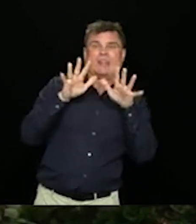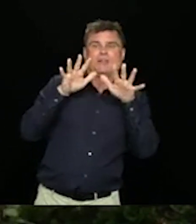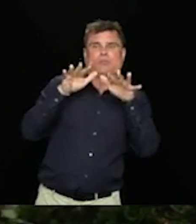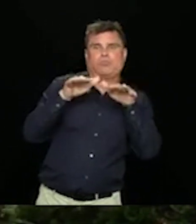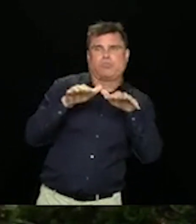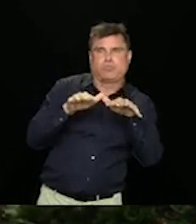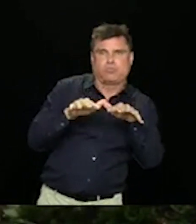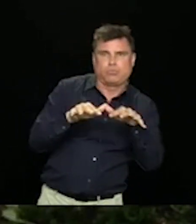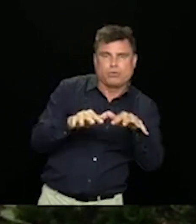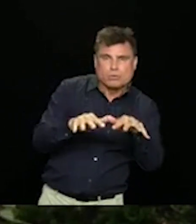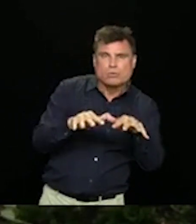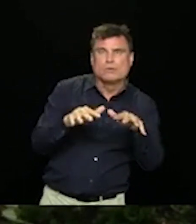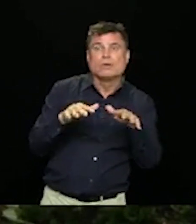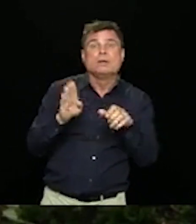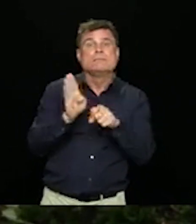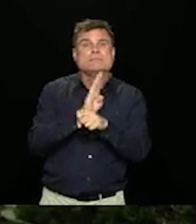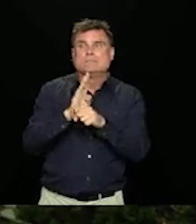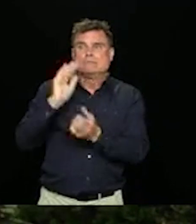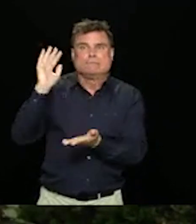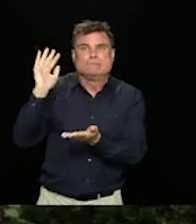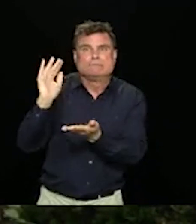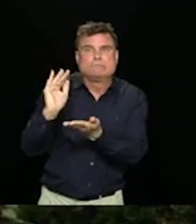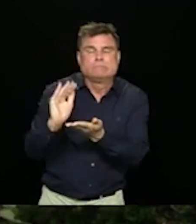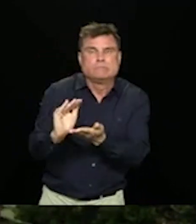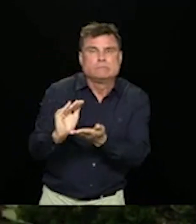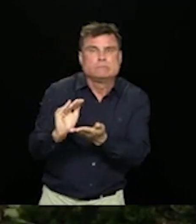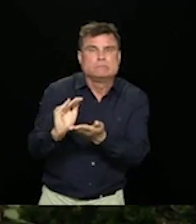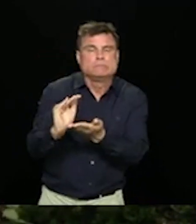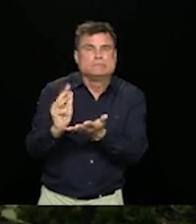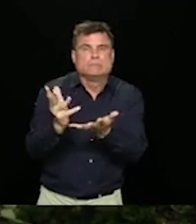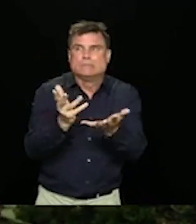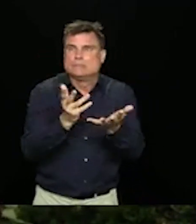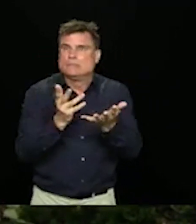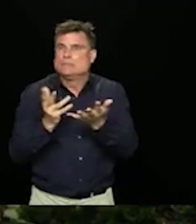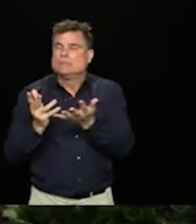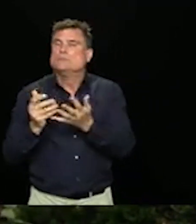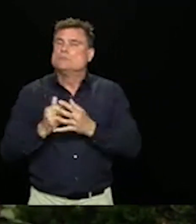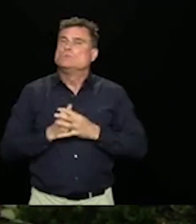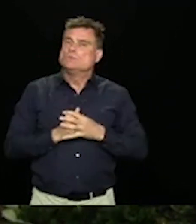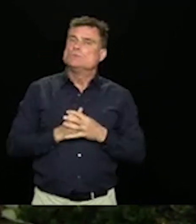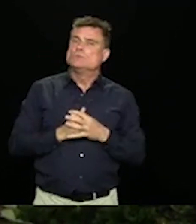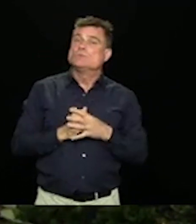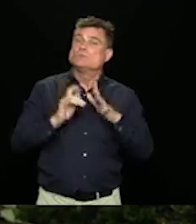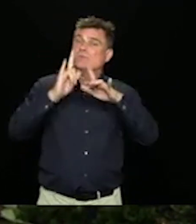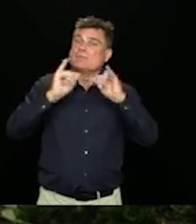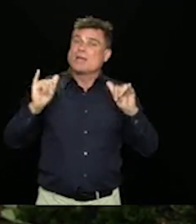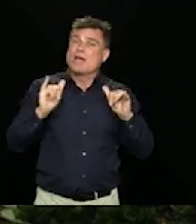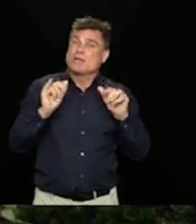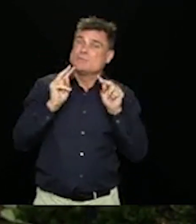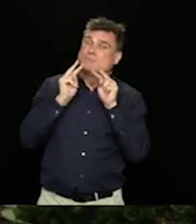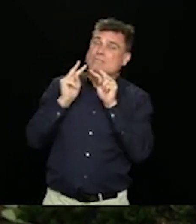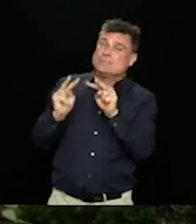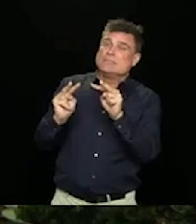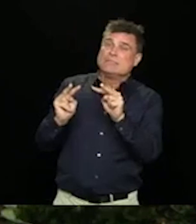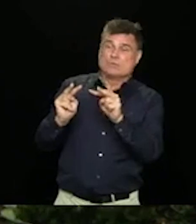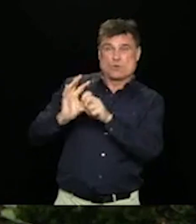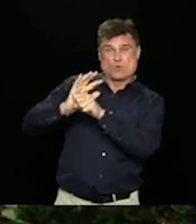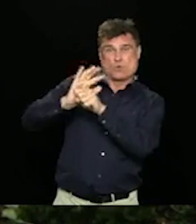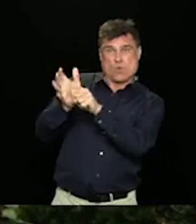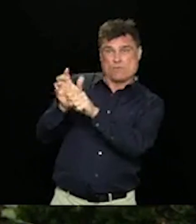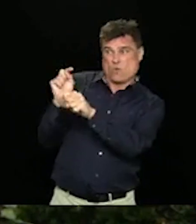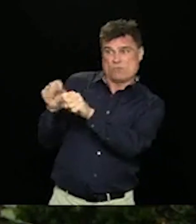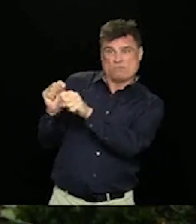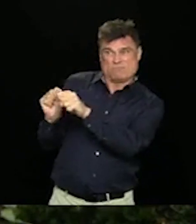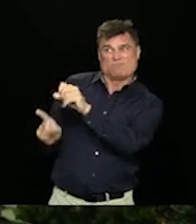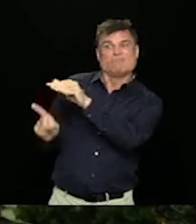the world try to manage the impacts of COVID-19, we've seen many outbreaks on cruise ships. I think that the